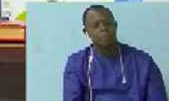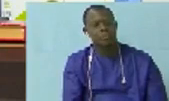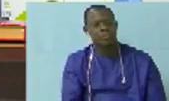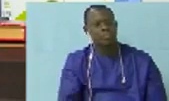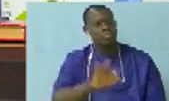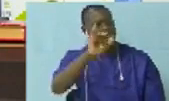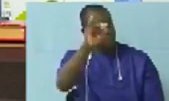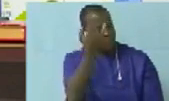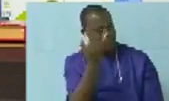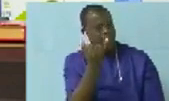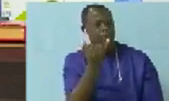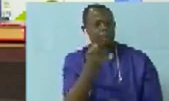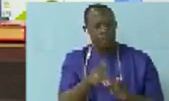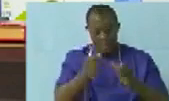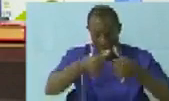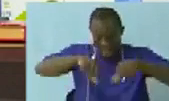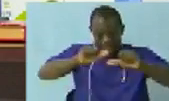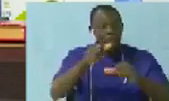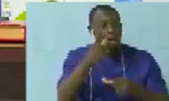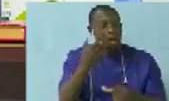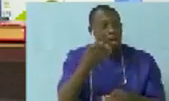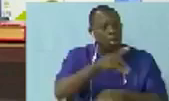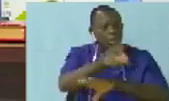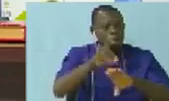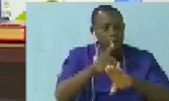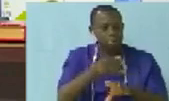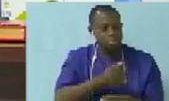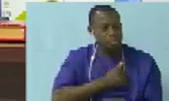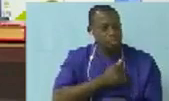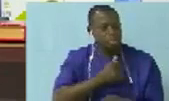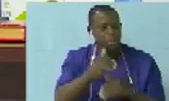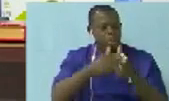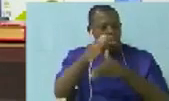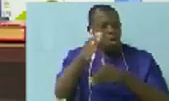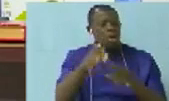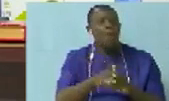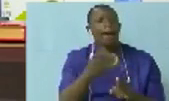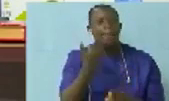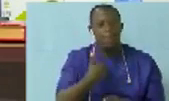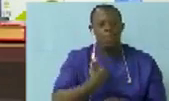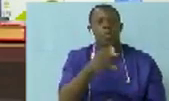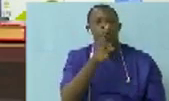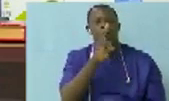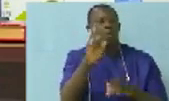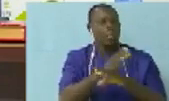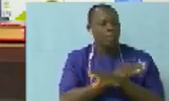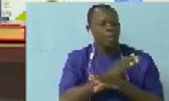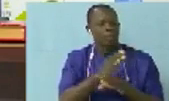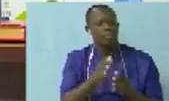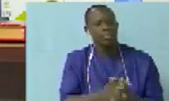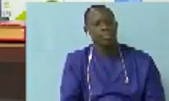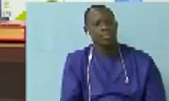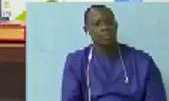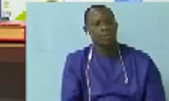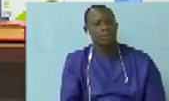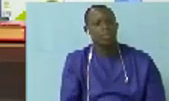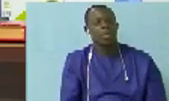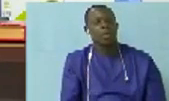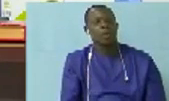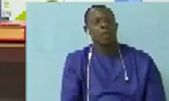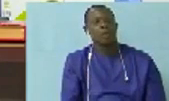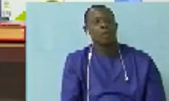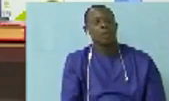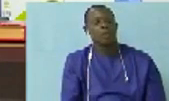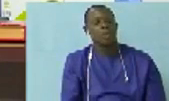threatening. Tonya je asilandirinya warta. People that you used to